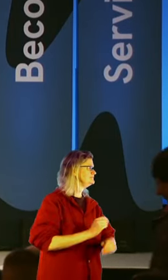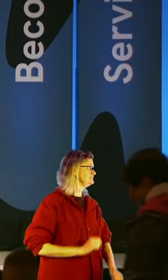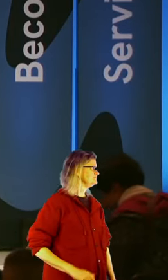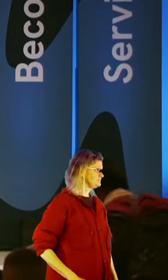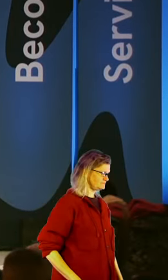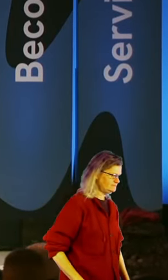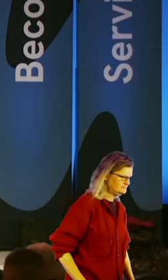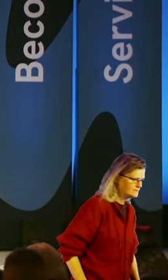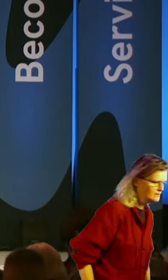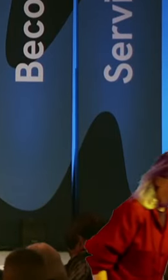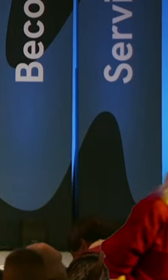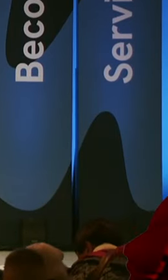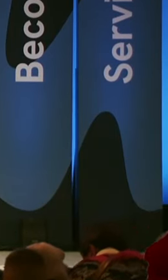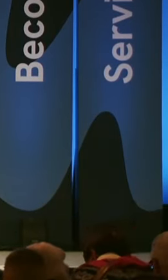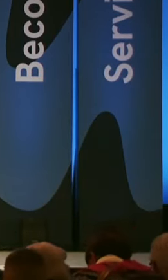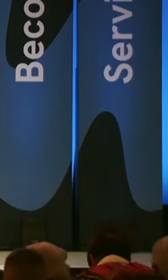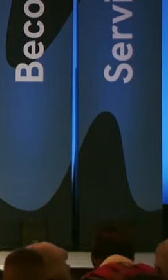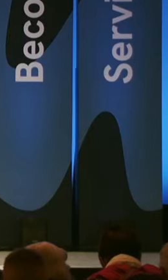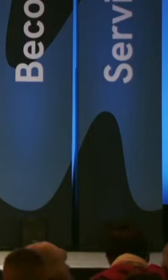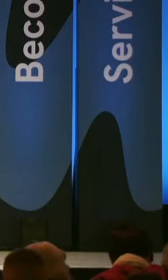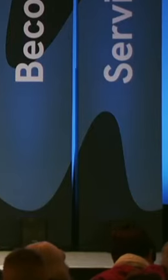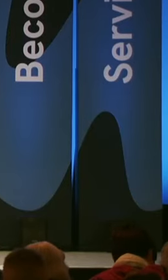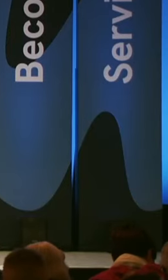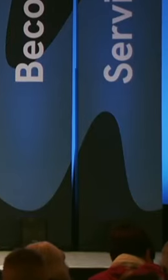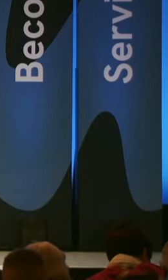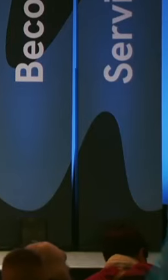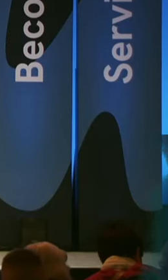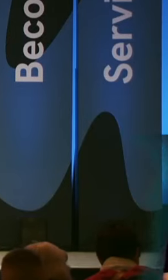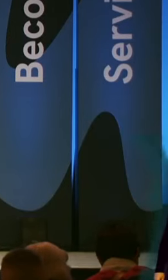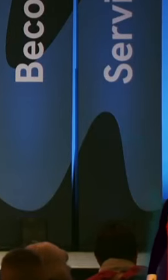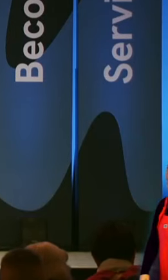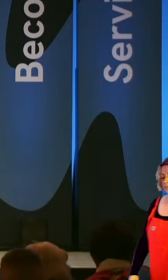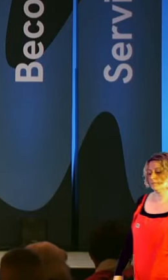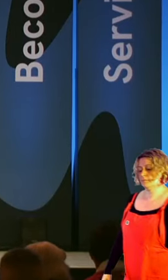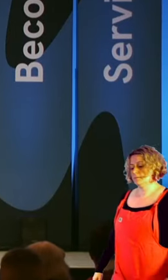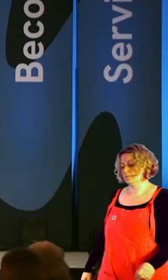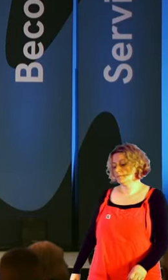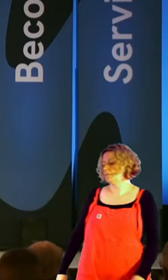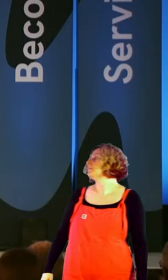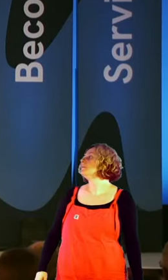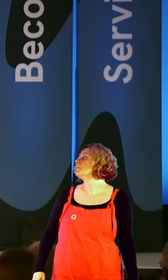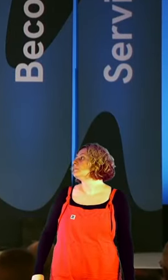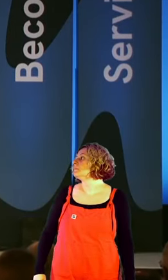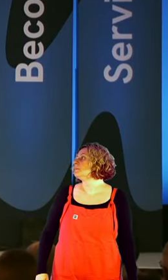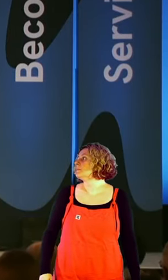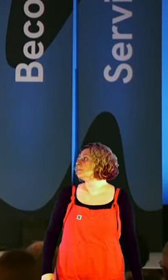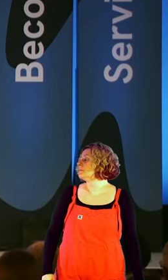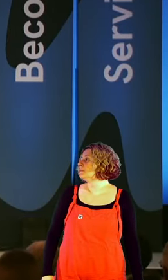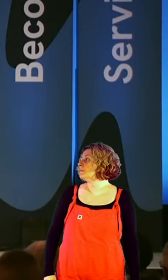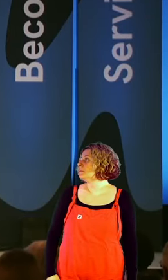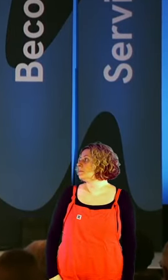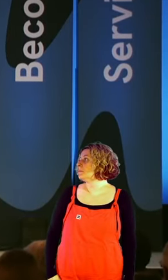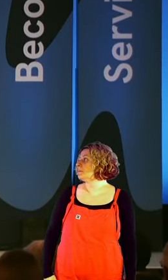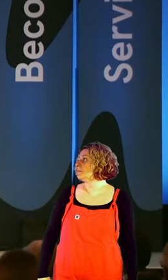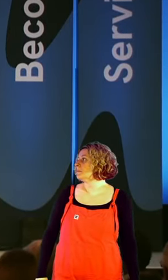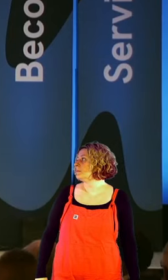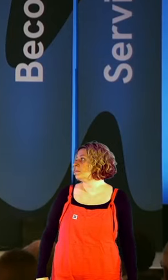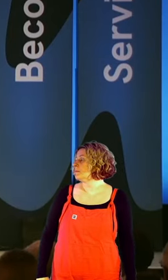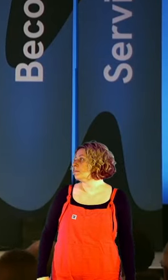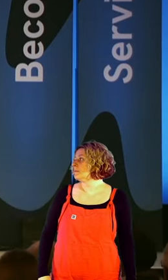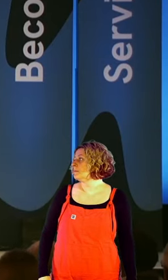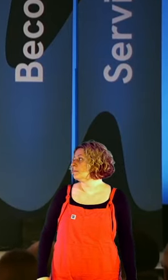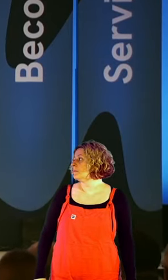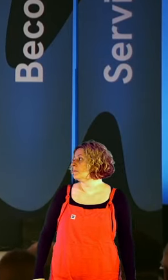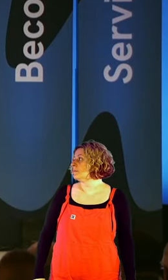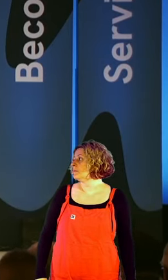produce thorns and thistles for you, and you'll eat the plants of the field. By the sweat of your brow, you will eat your food until you return to